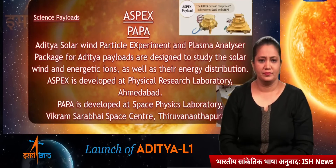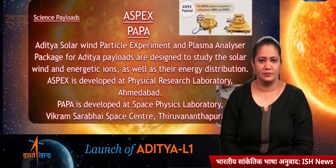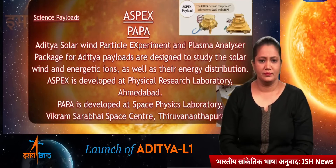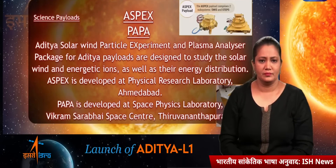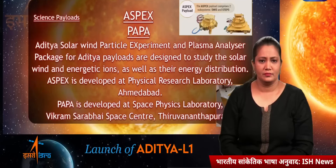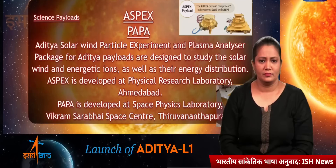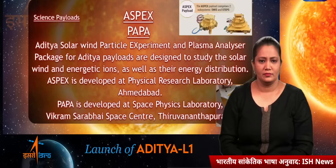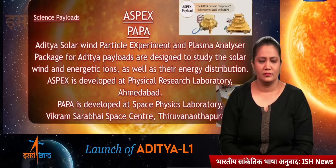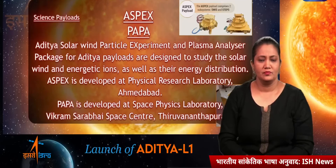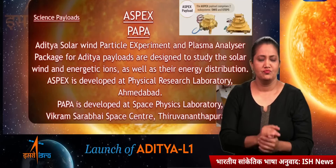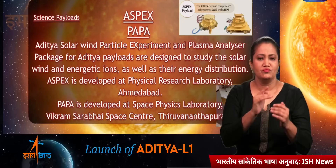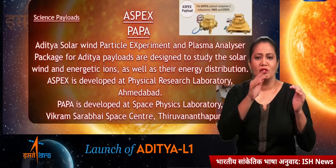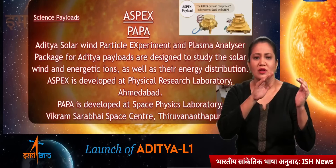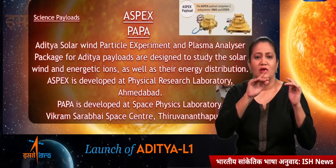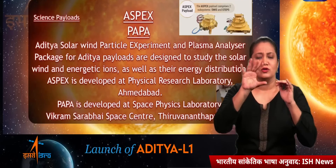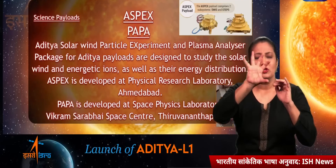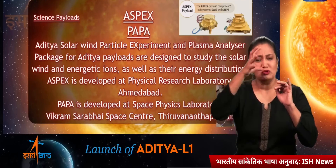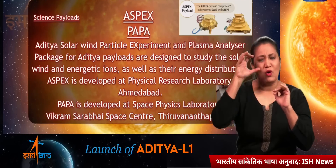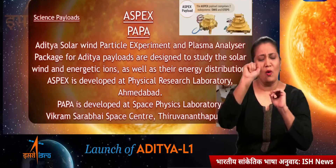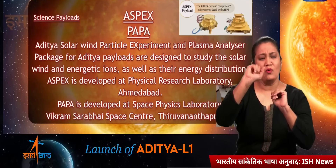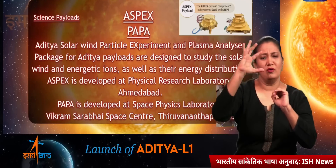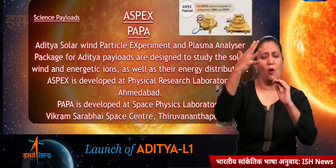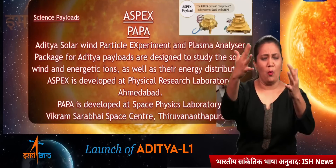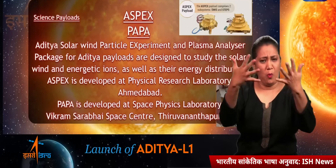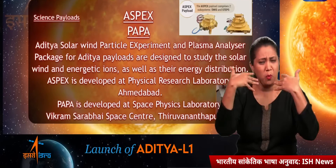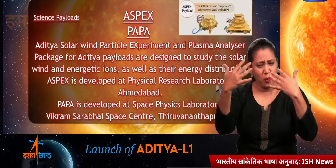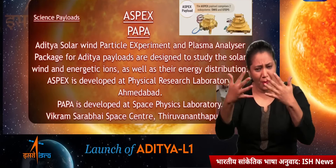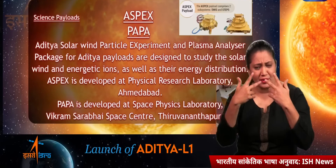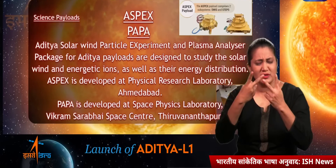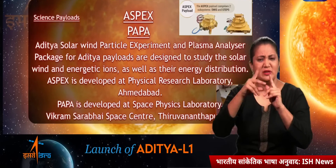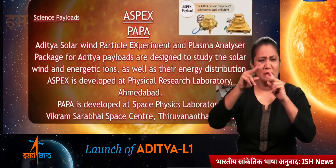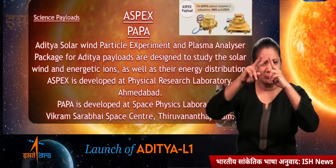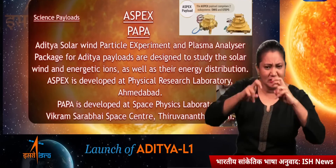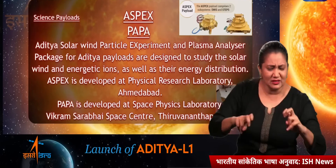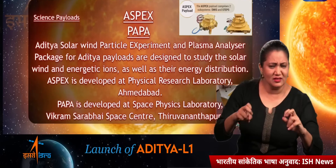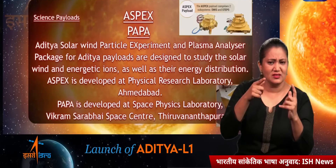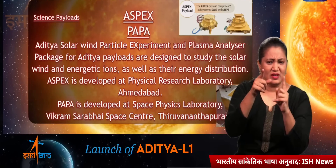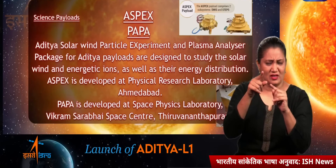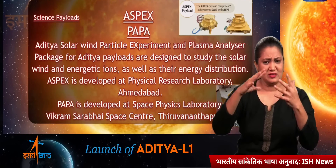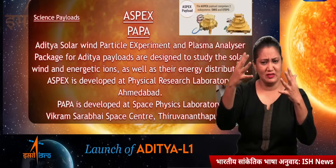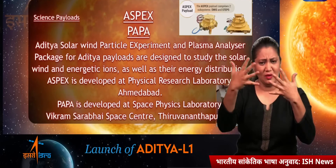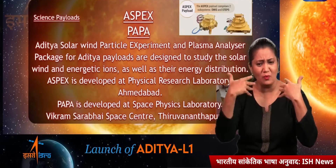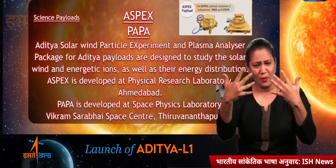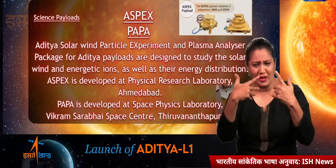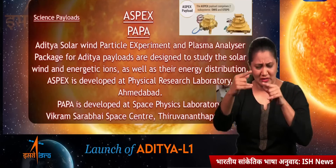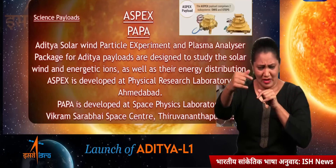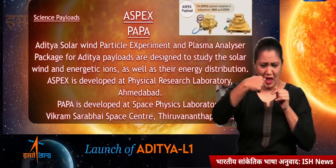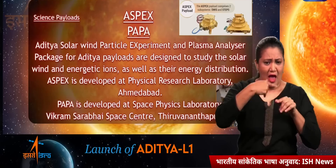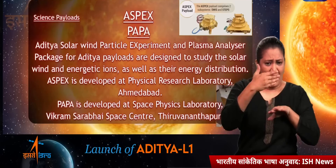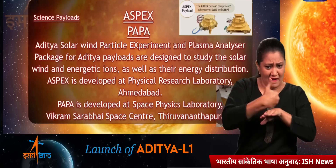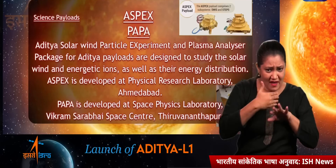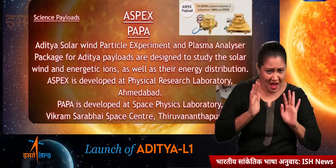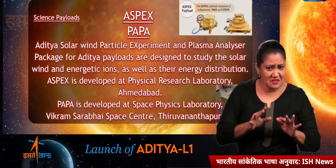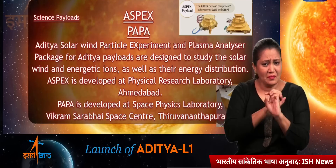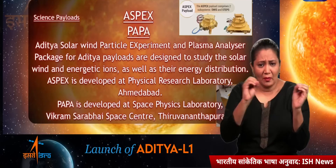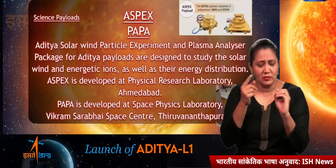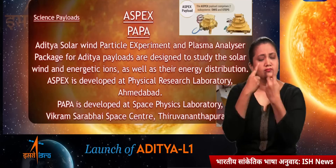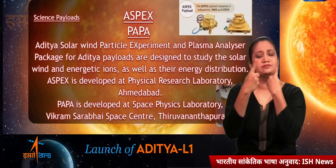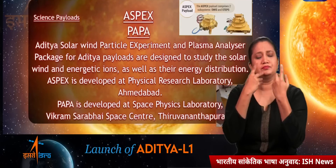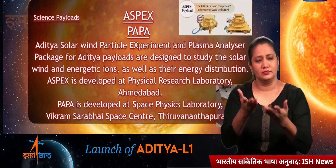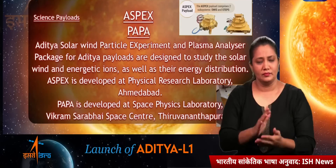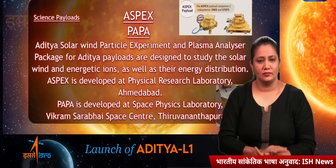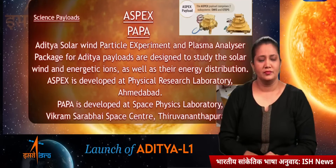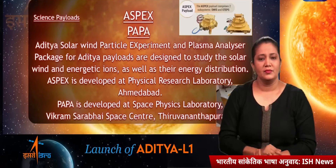understand the solar winds and its composition and perform mass analysis of solar winds. This payload is developed by